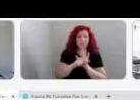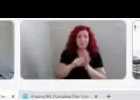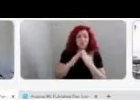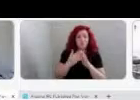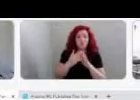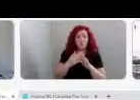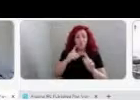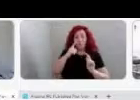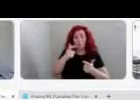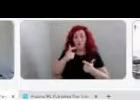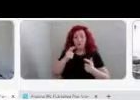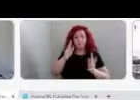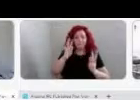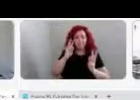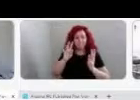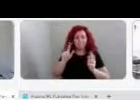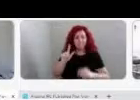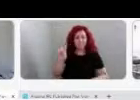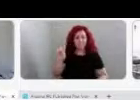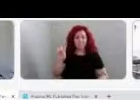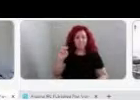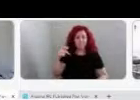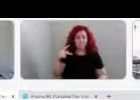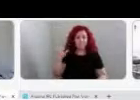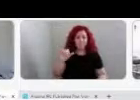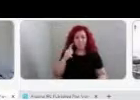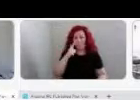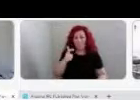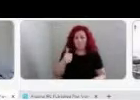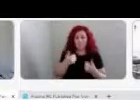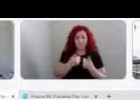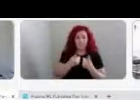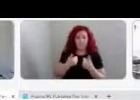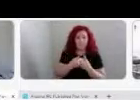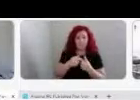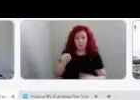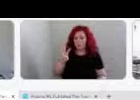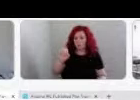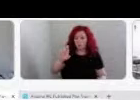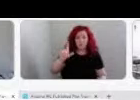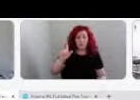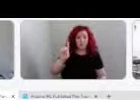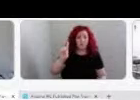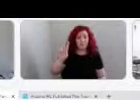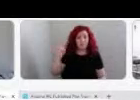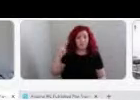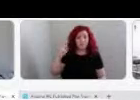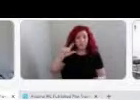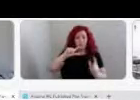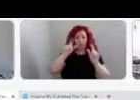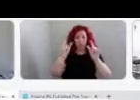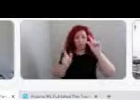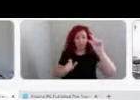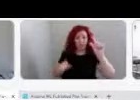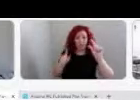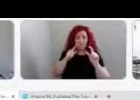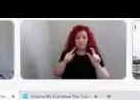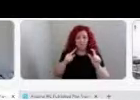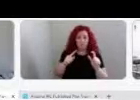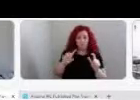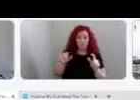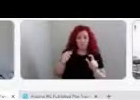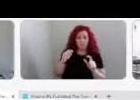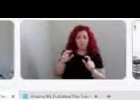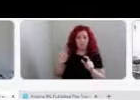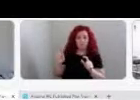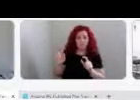the legislative draft map was like witnessing a game of twister contorting ld 17 for highly partisan purposes forcing many other districts